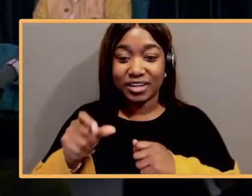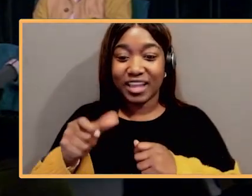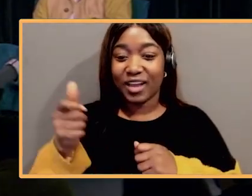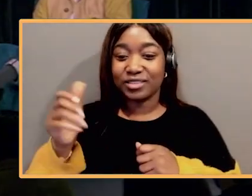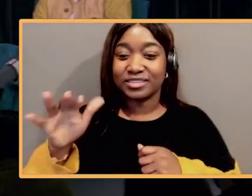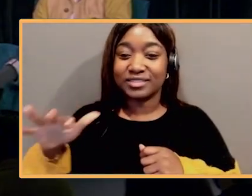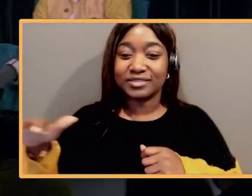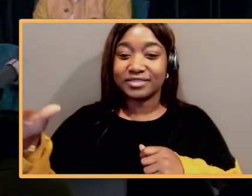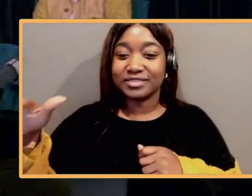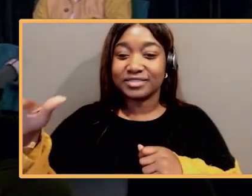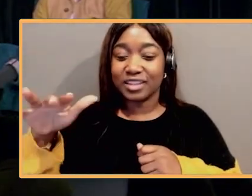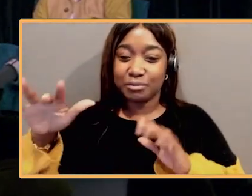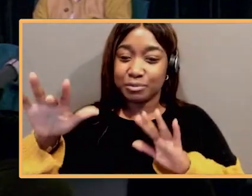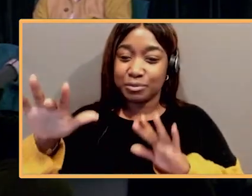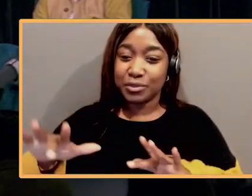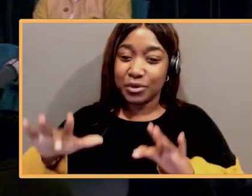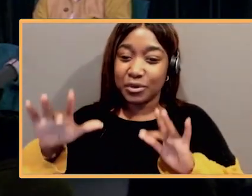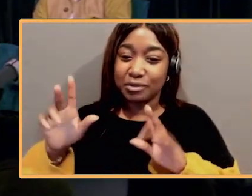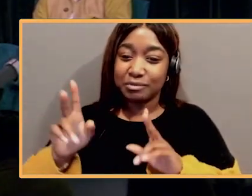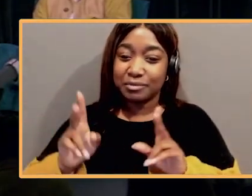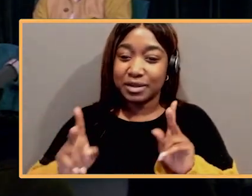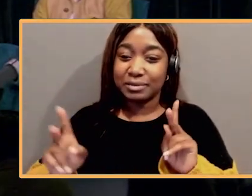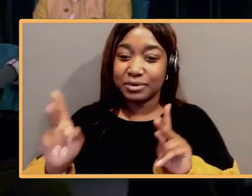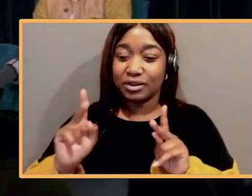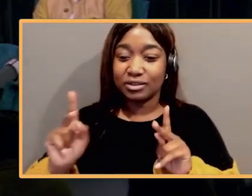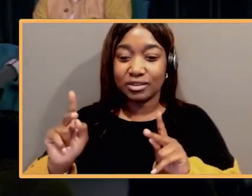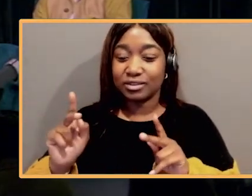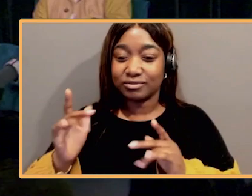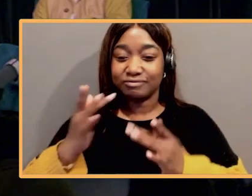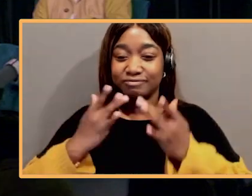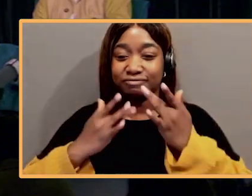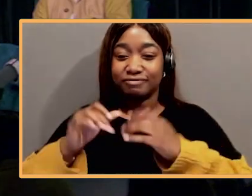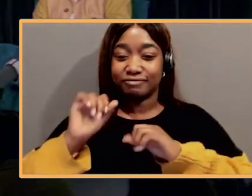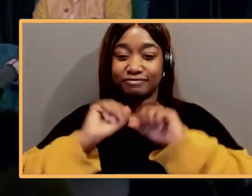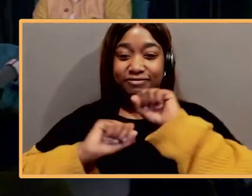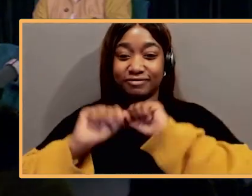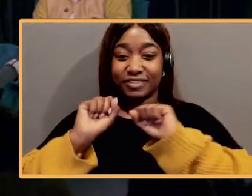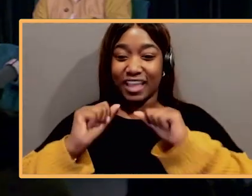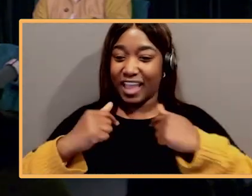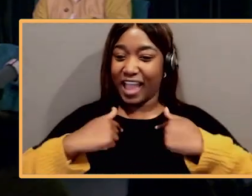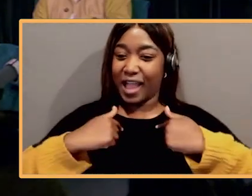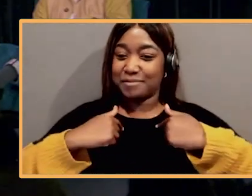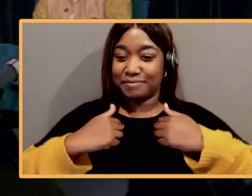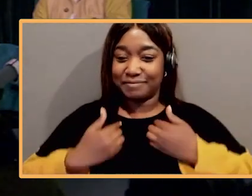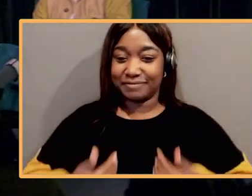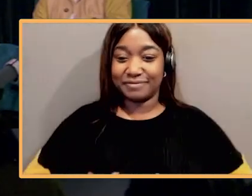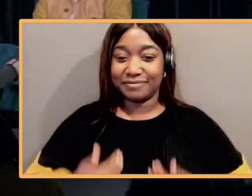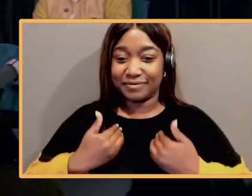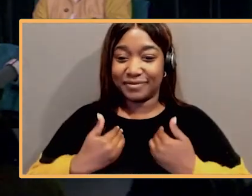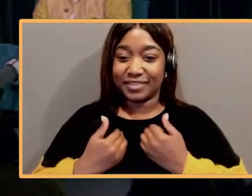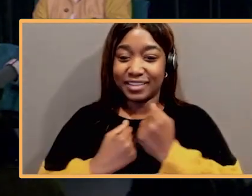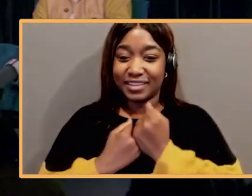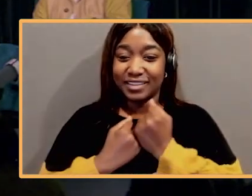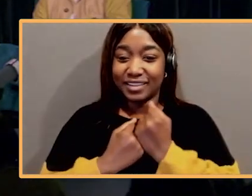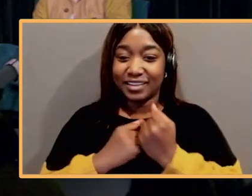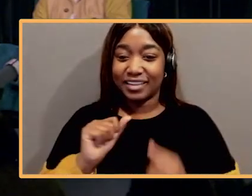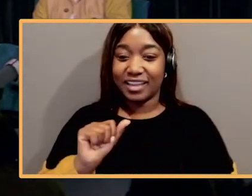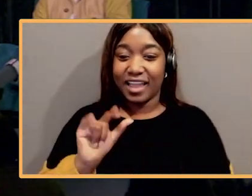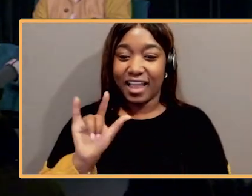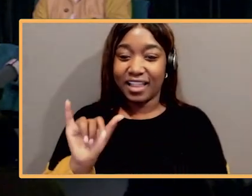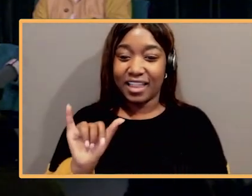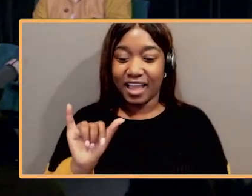poor people who have had such a rough go, like I am the ally, right? And you are so thoughtful,